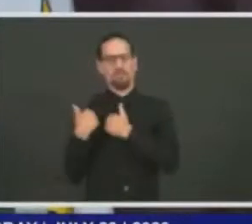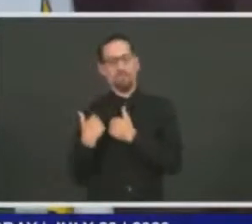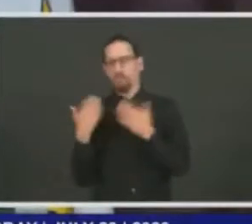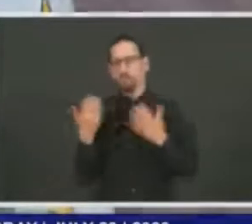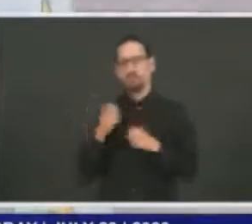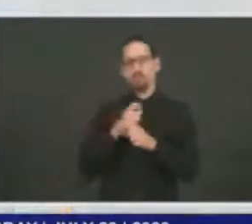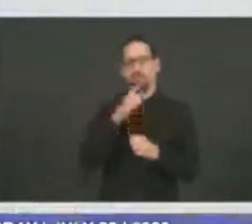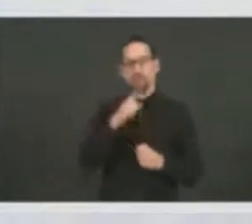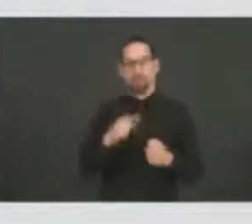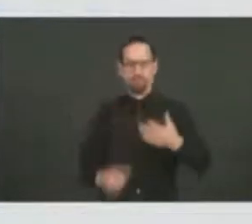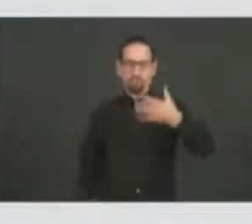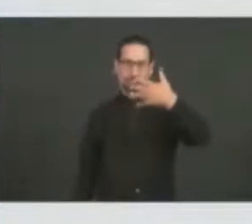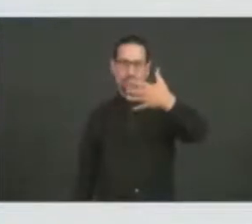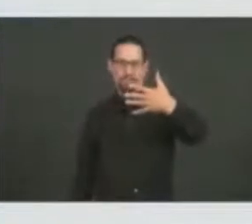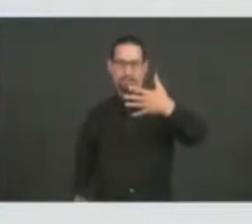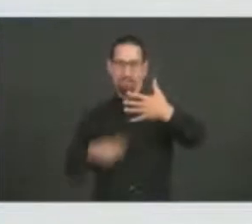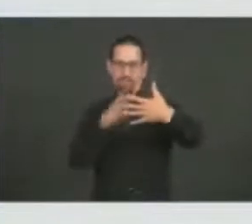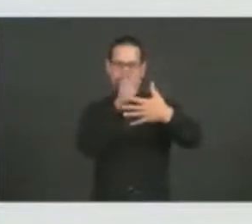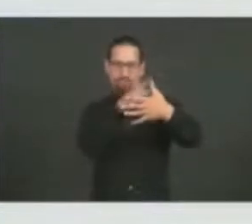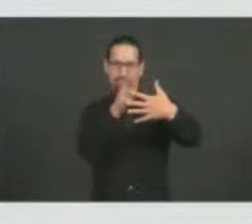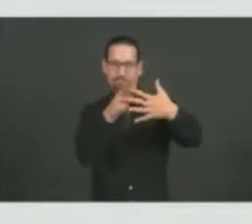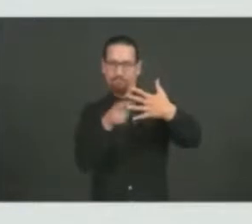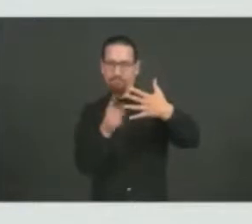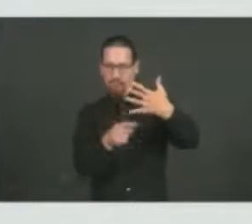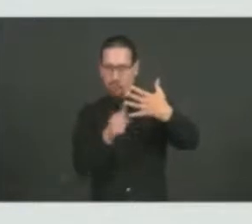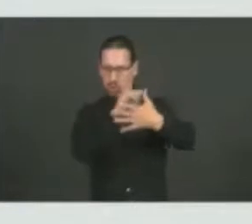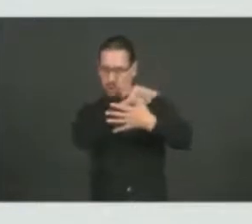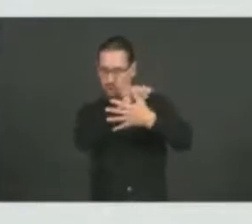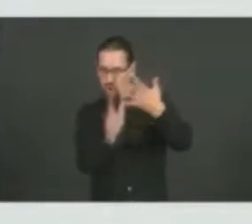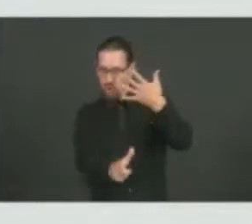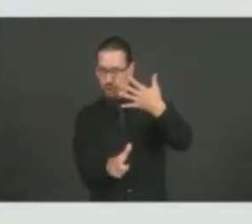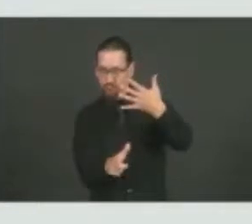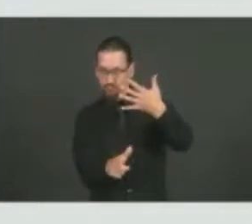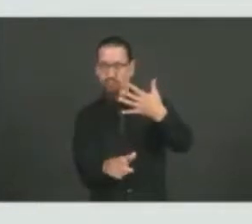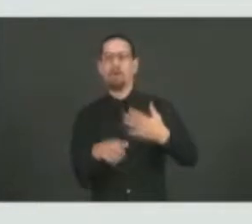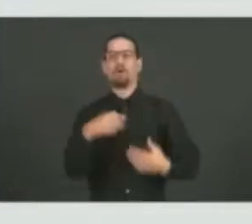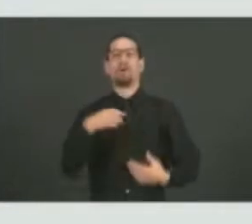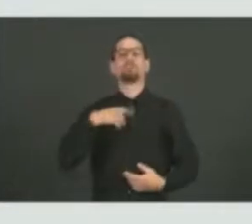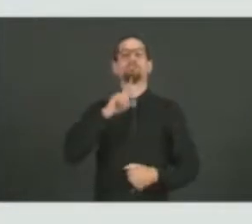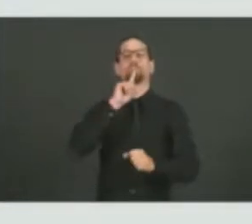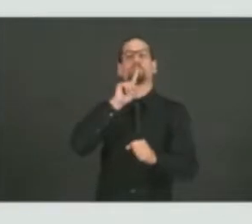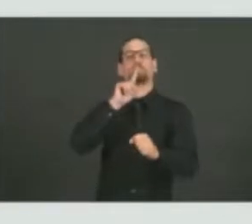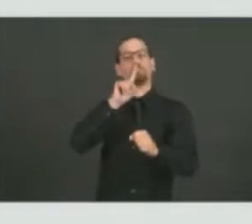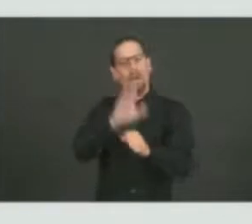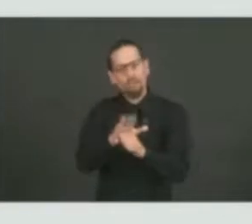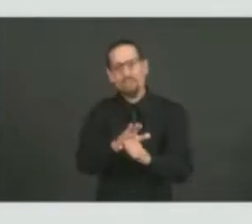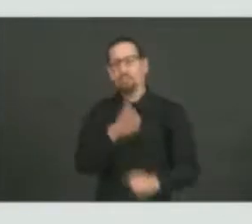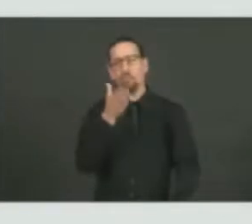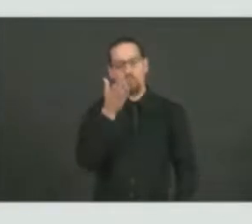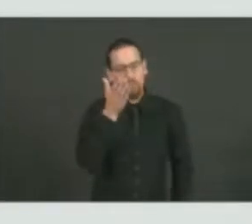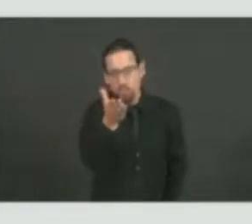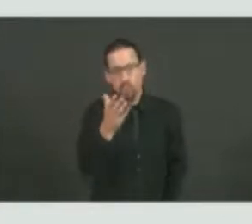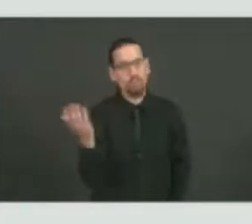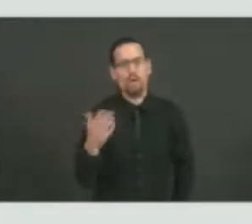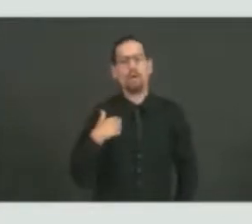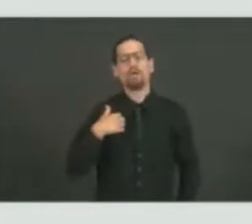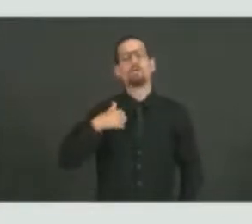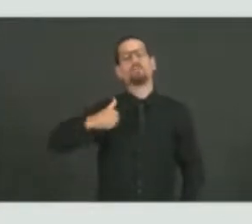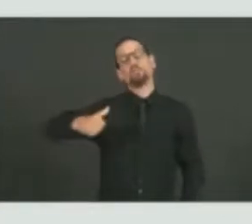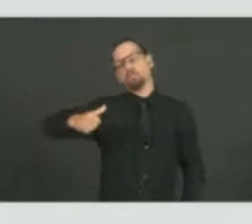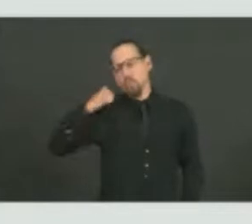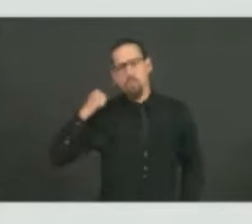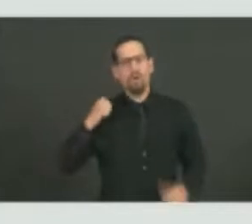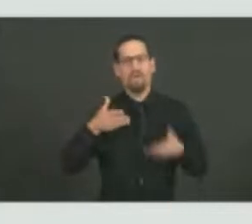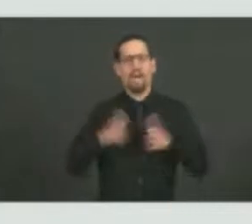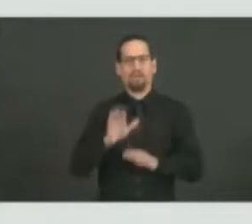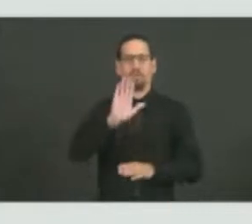gives you some comfort that we're not going to let kids go back to school unless and until it is safe. But I also want to point out that everything up here